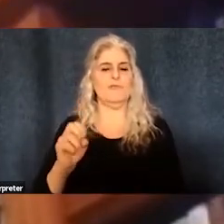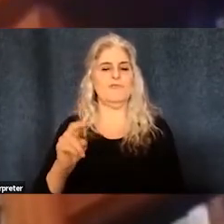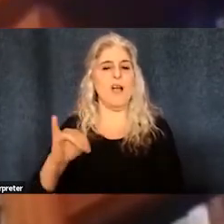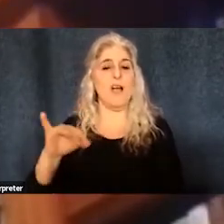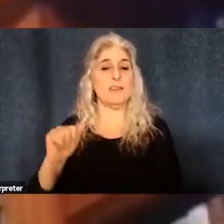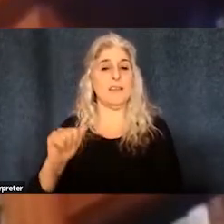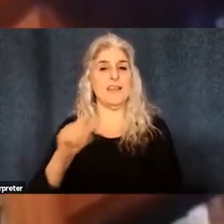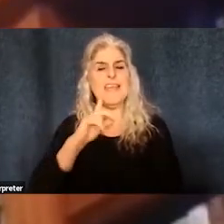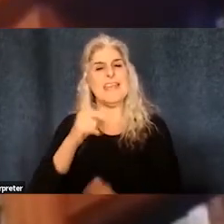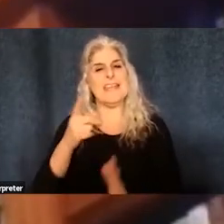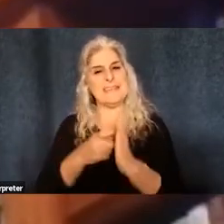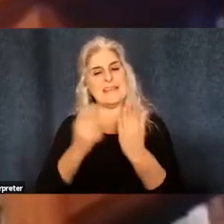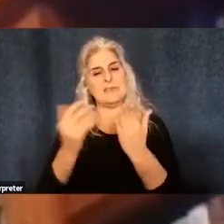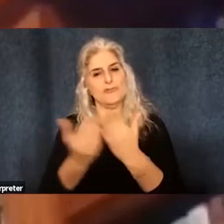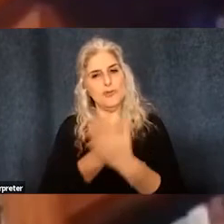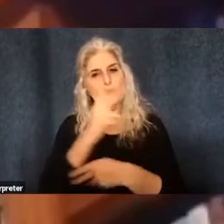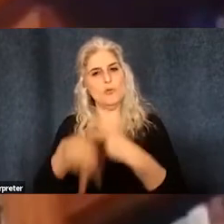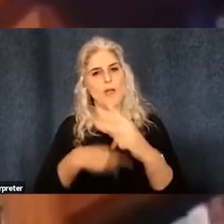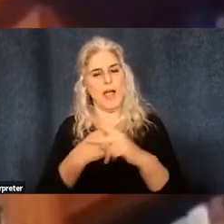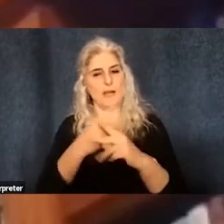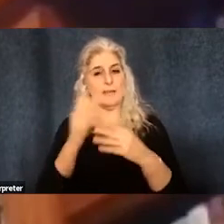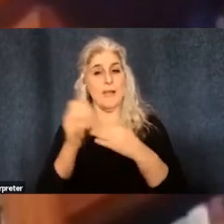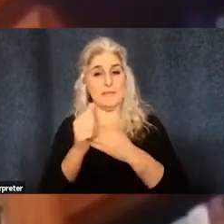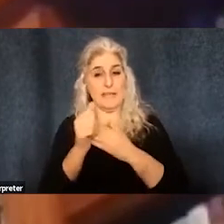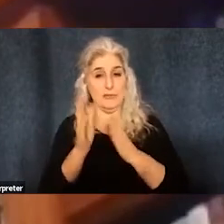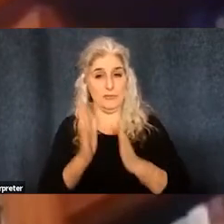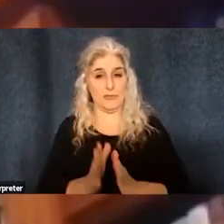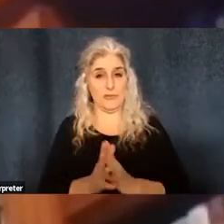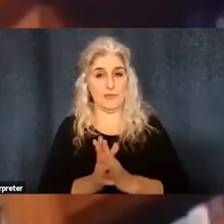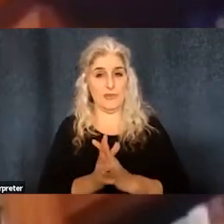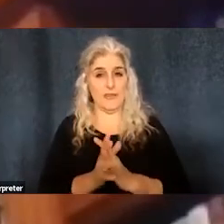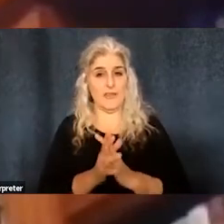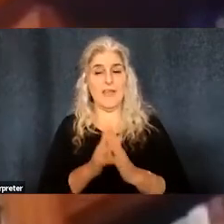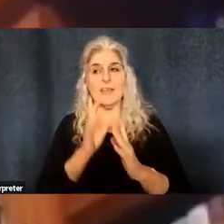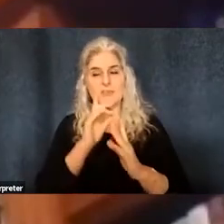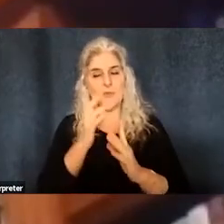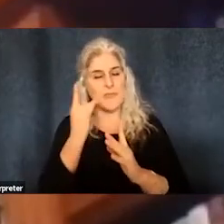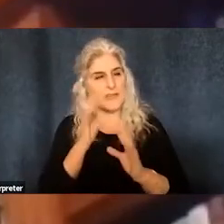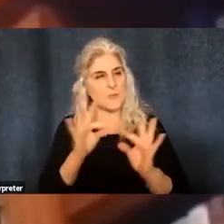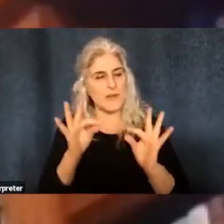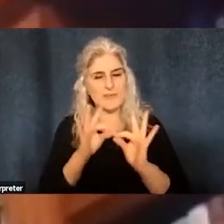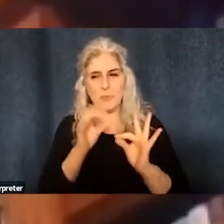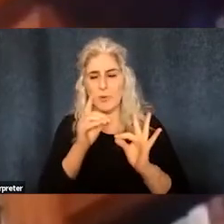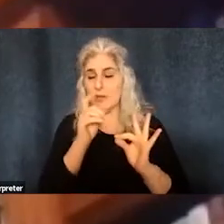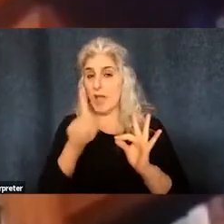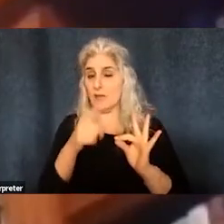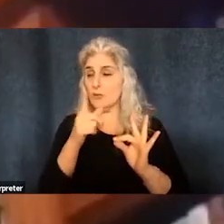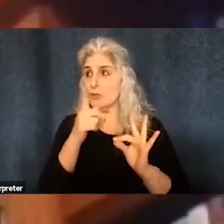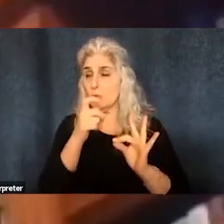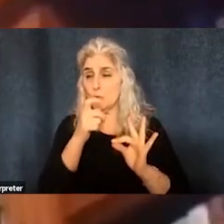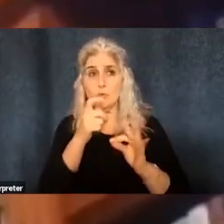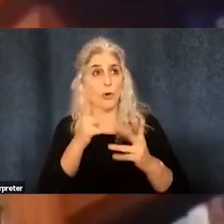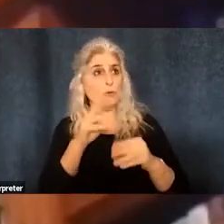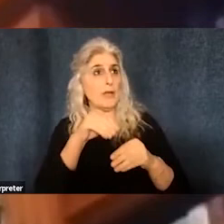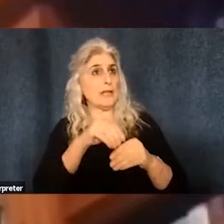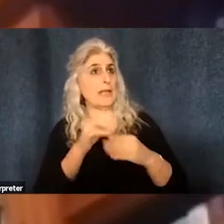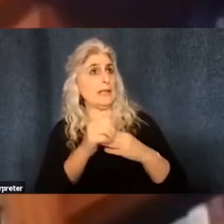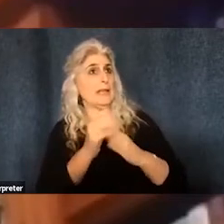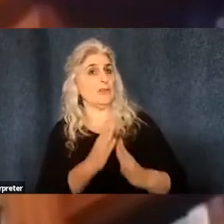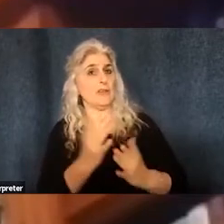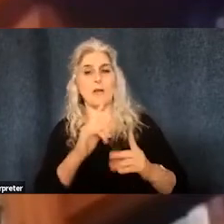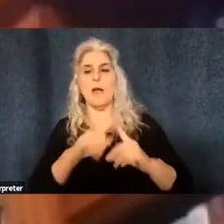that's one of the reasons that the recruiting profession, not just my firm, but so many have been so busy, because we had many